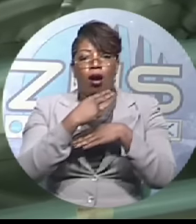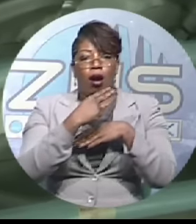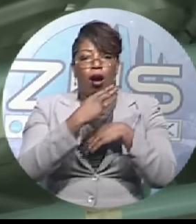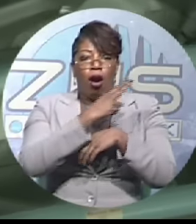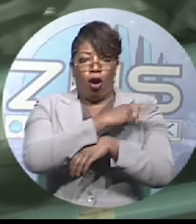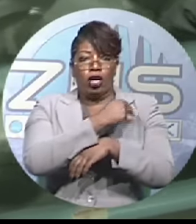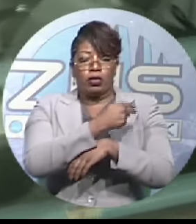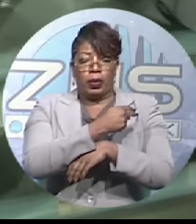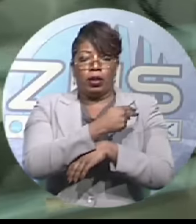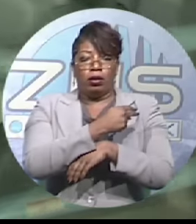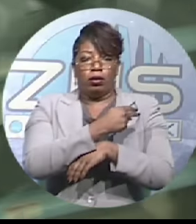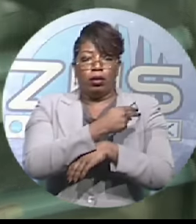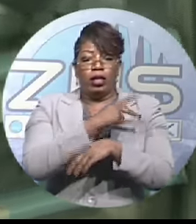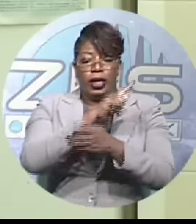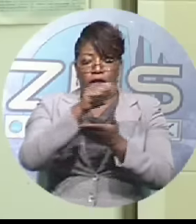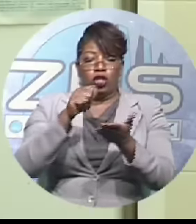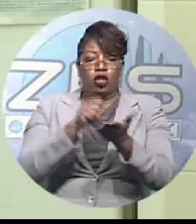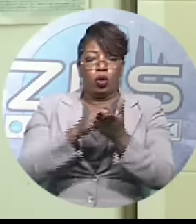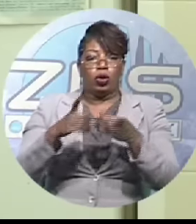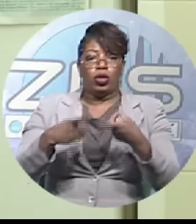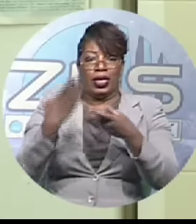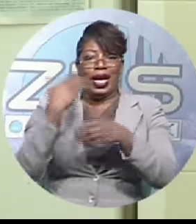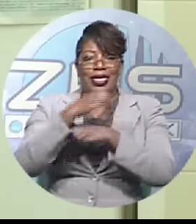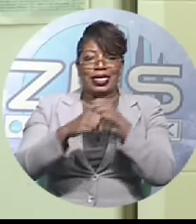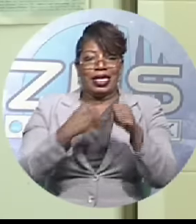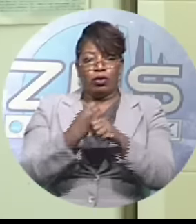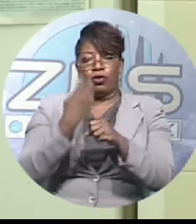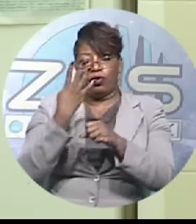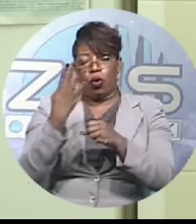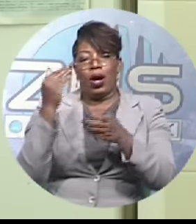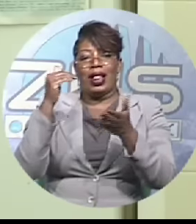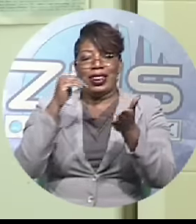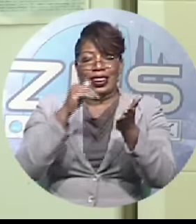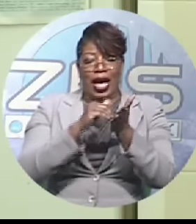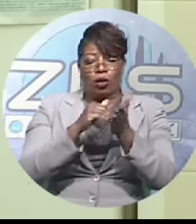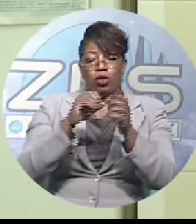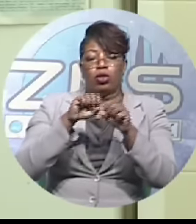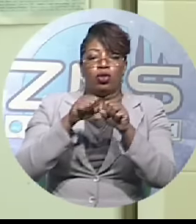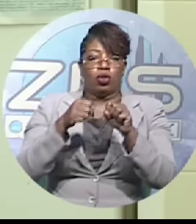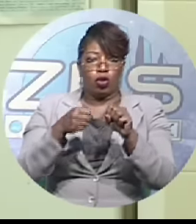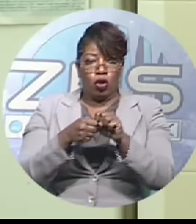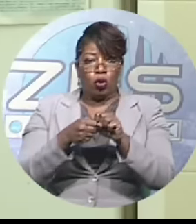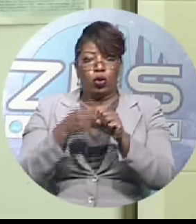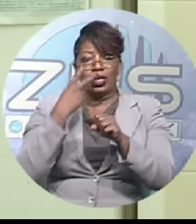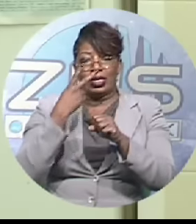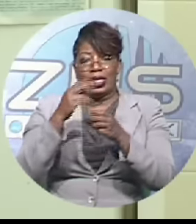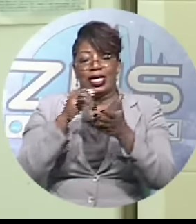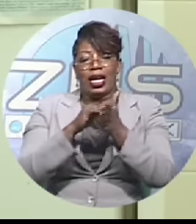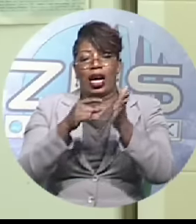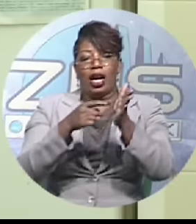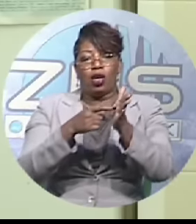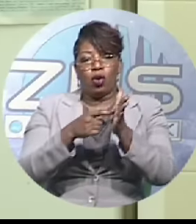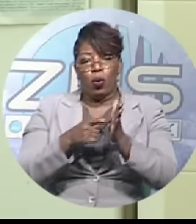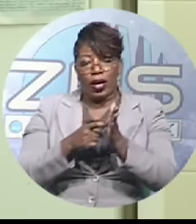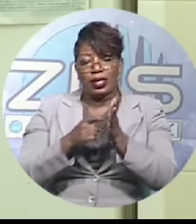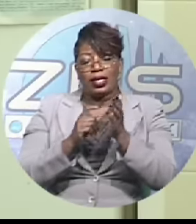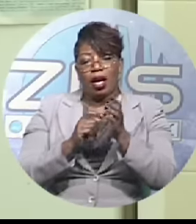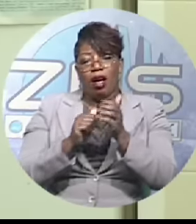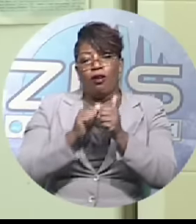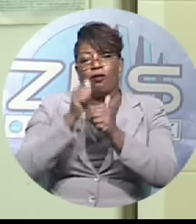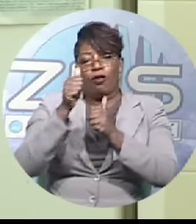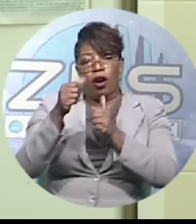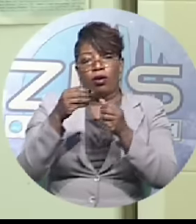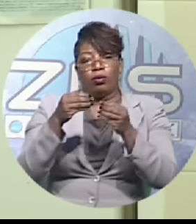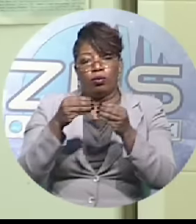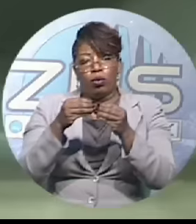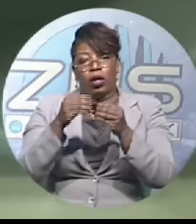The hospital total number of donations last year was about 4,000. So you can see that our requests far outweigh what